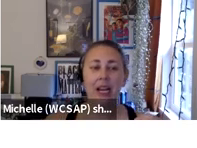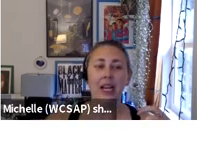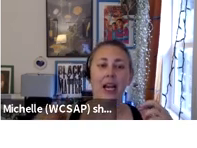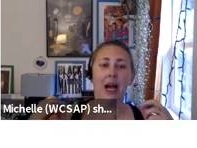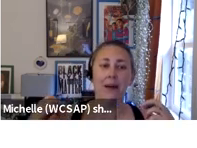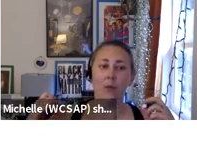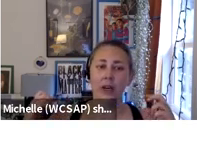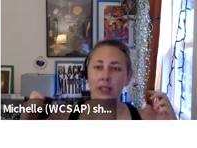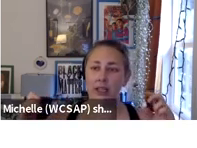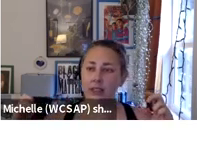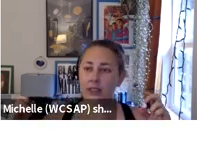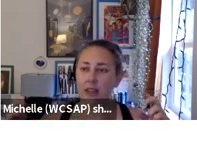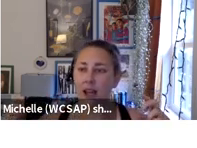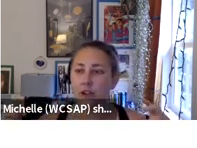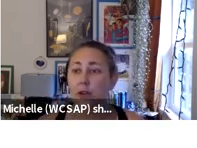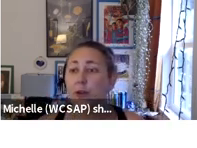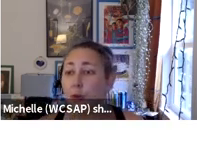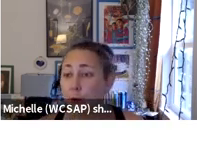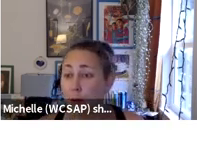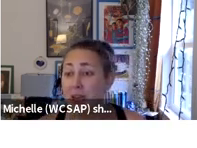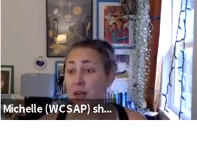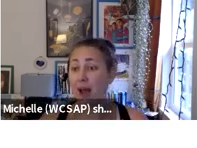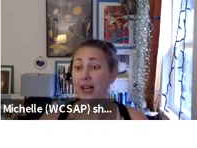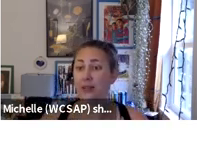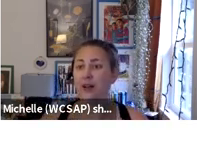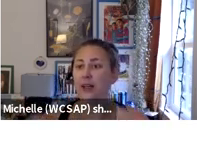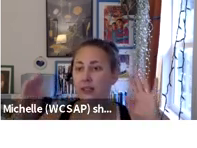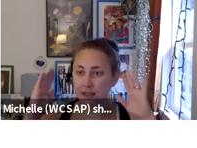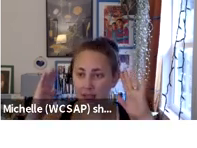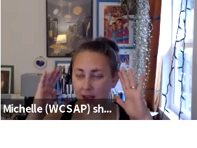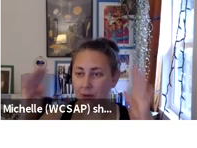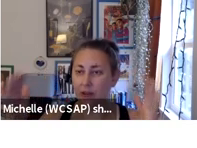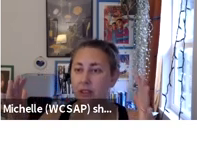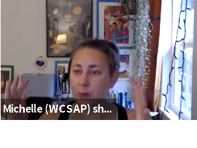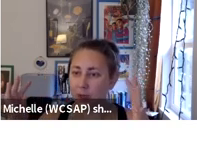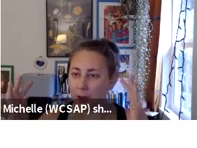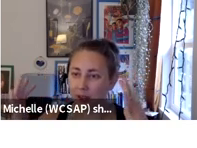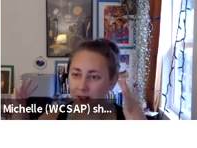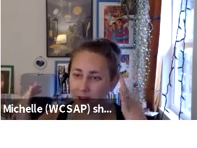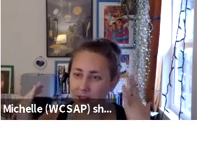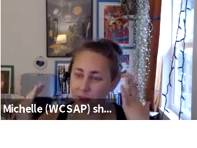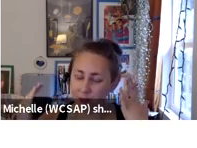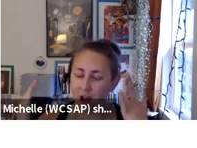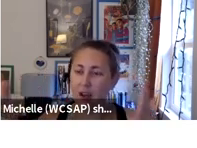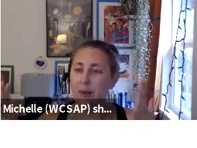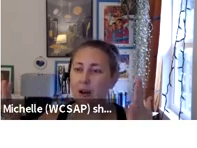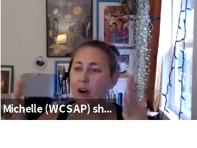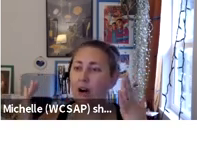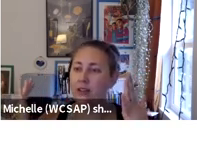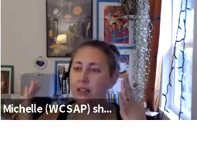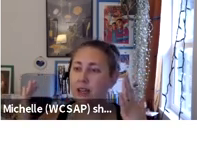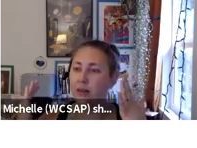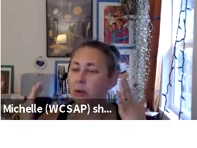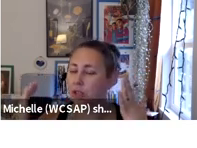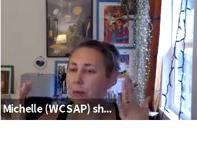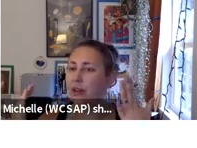But one of the things that's true for me in my experience is that I don't want to look somebody right in the face when I'm talking about the